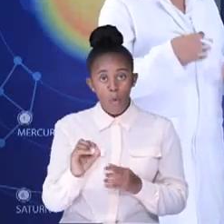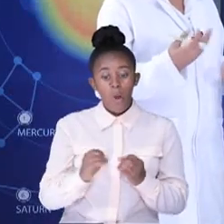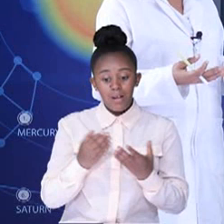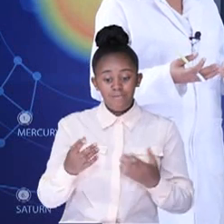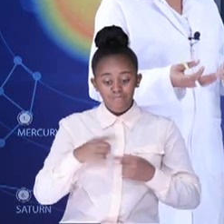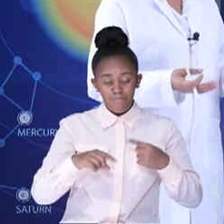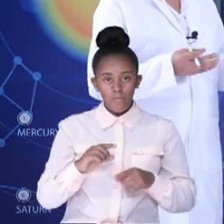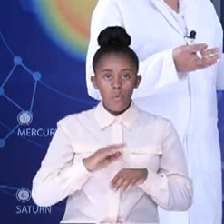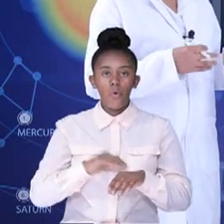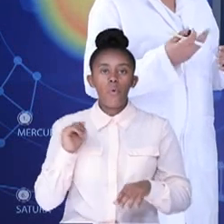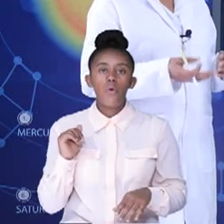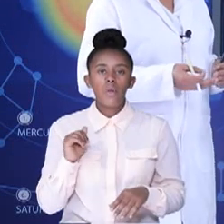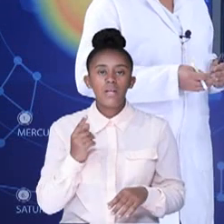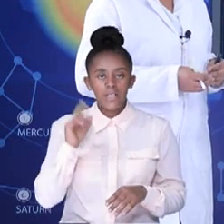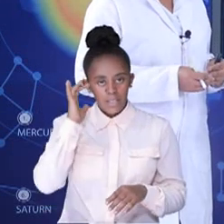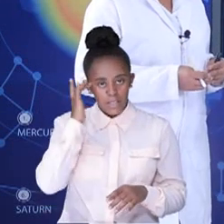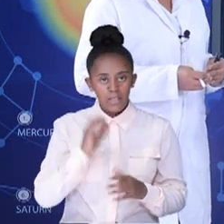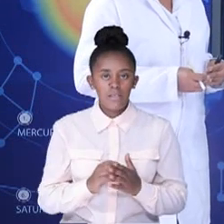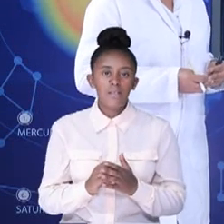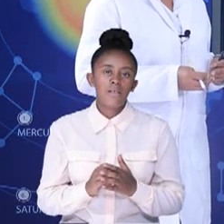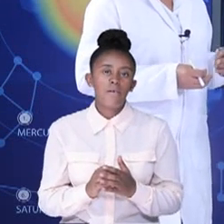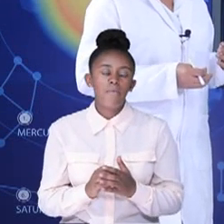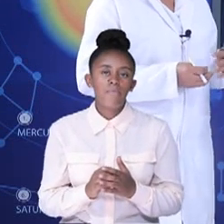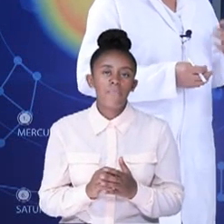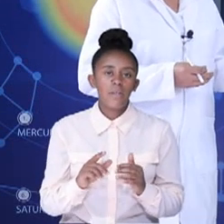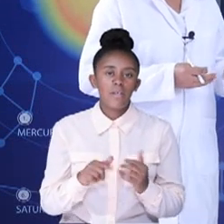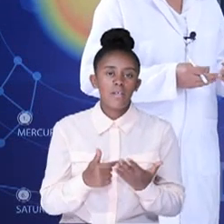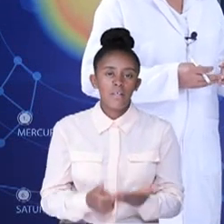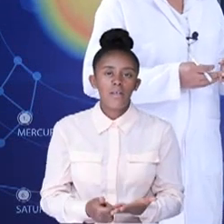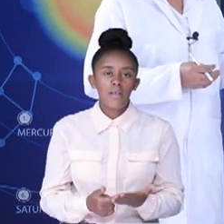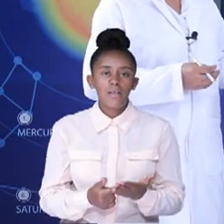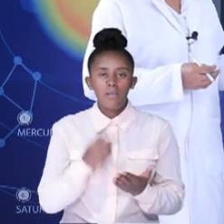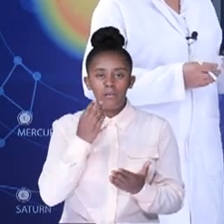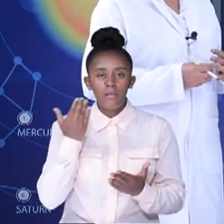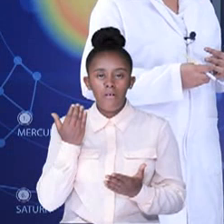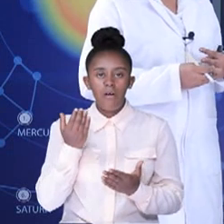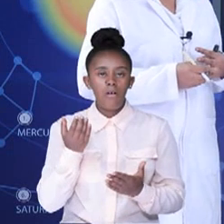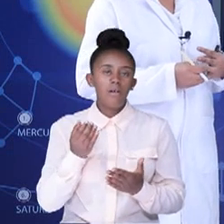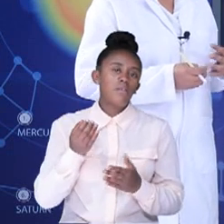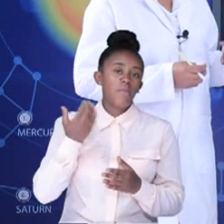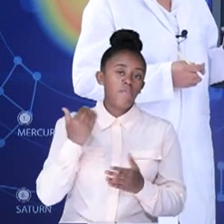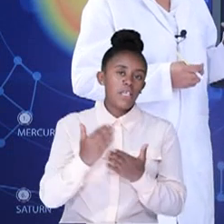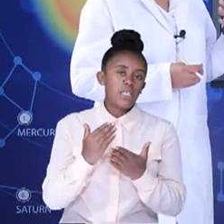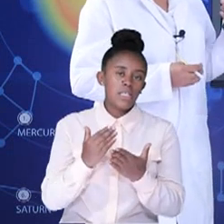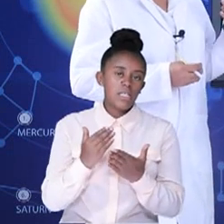call the disease communicable disease. And as we have seen in our previous